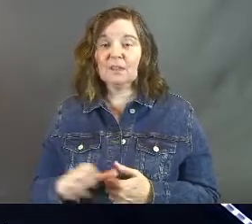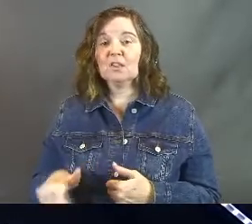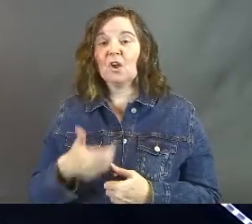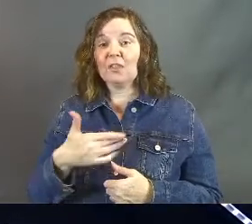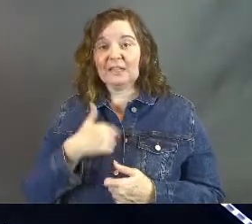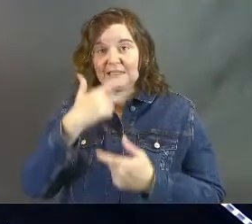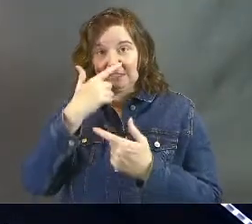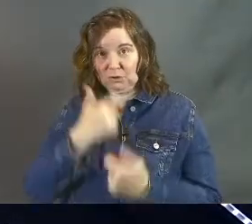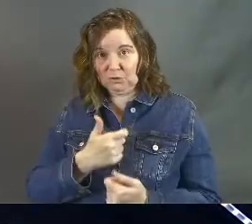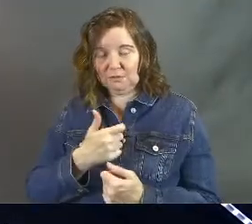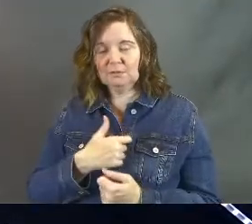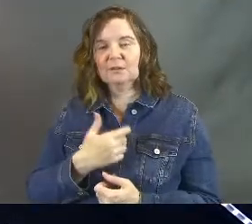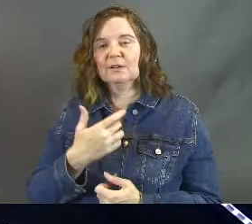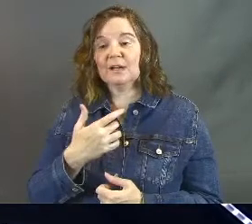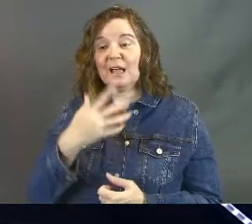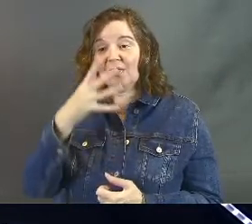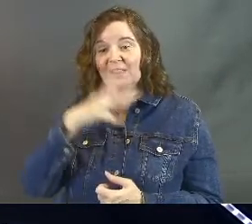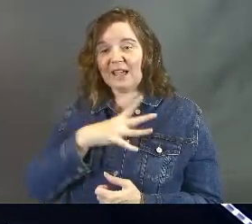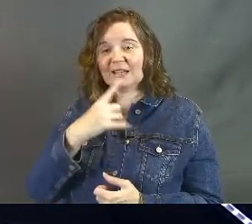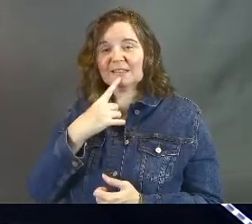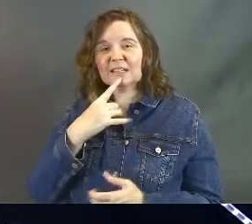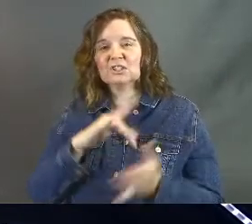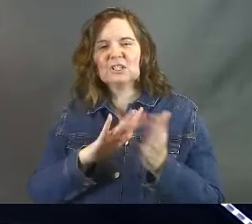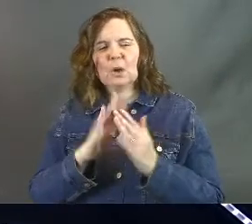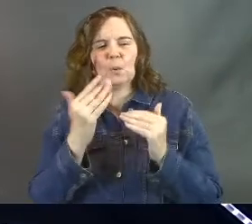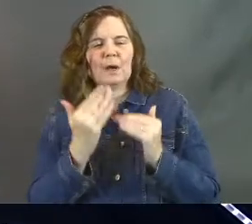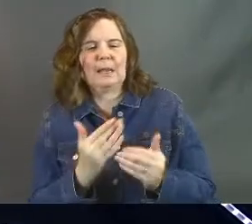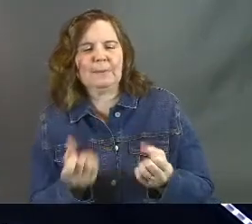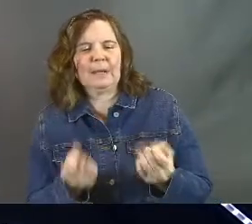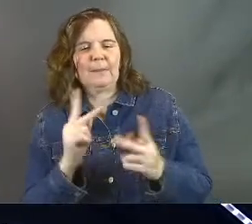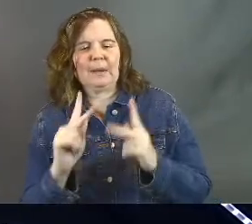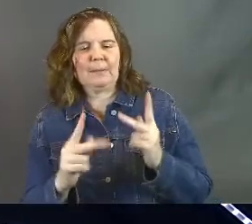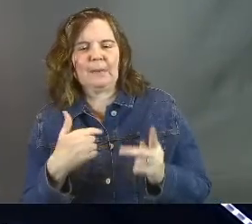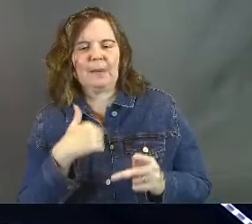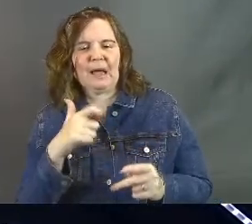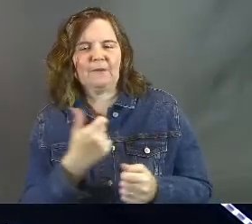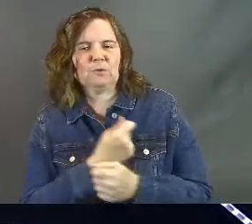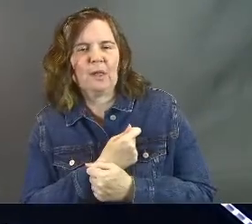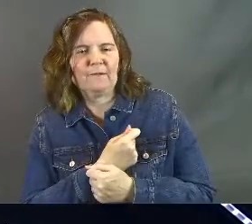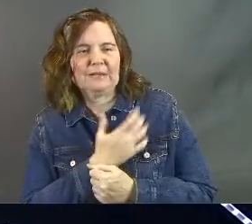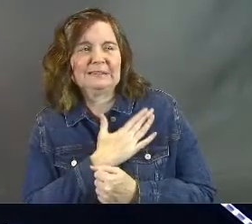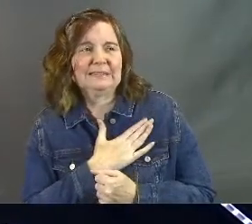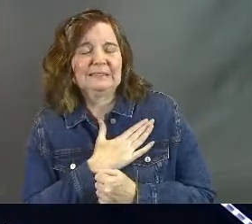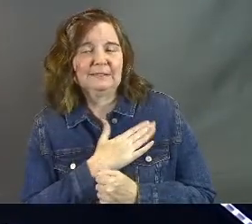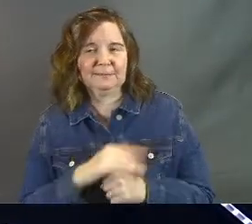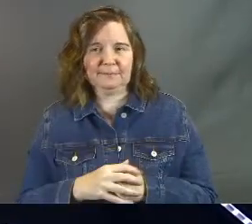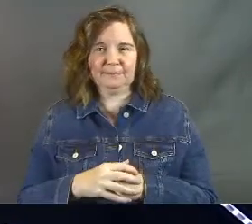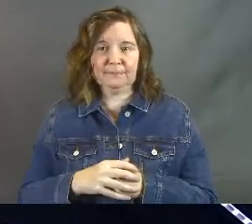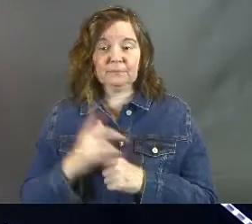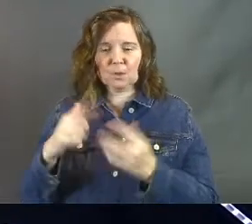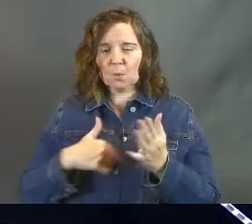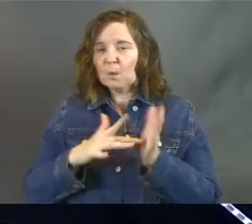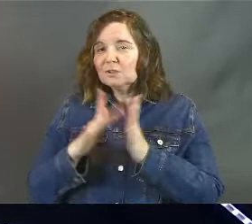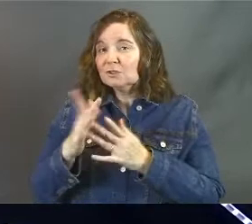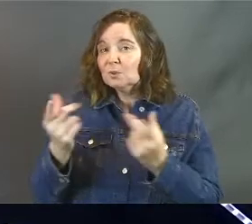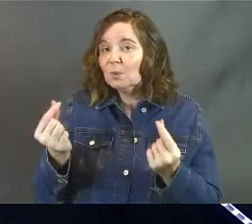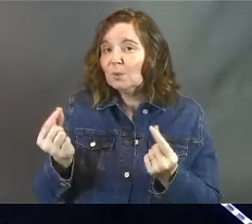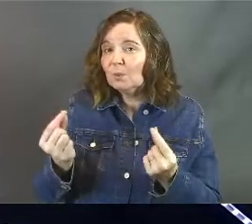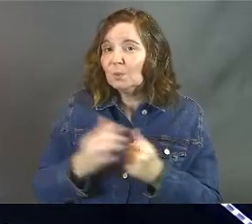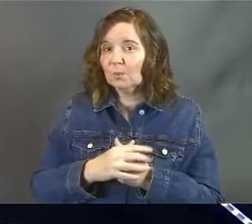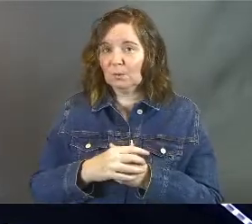thing that's so interesting is the guy said, Jesus, would you limit the number of people that I have to love? And what does Jesus